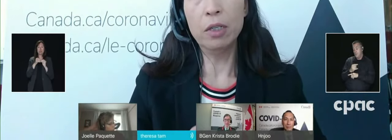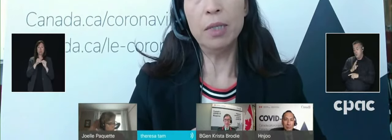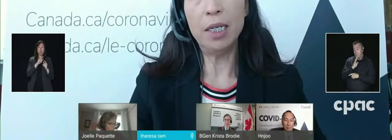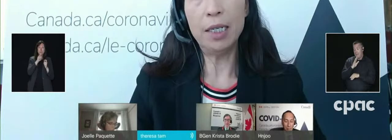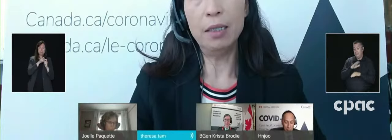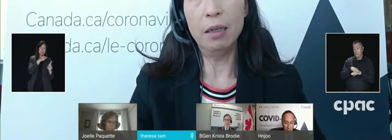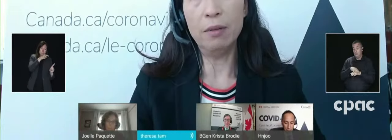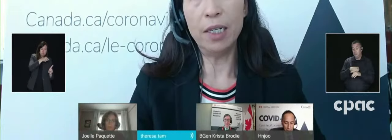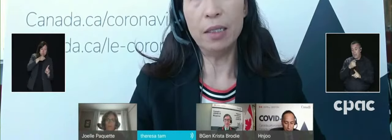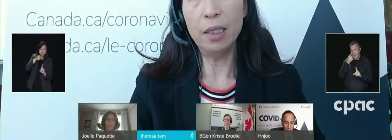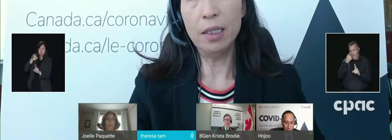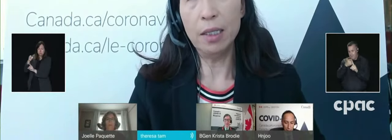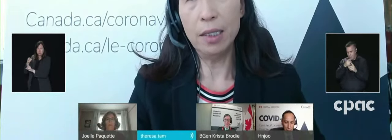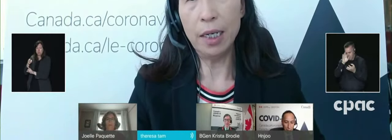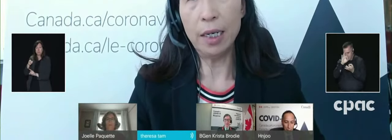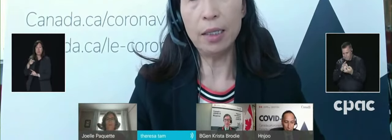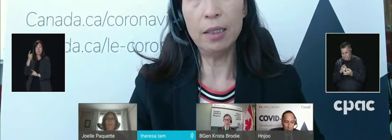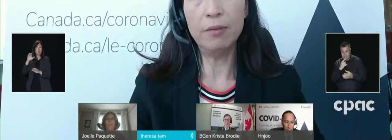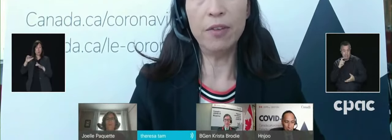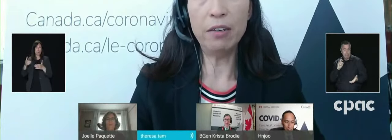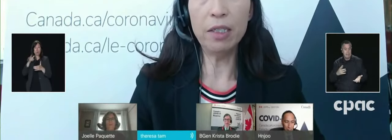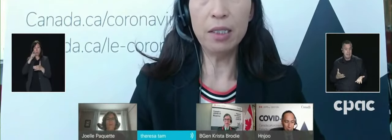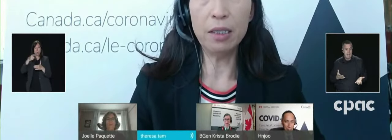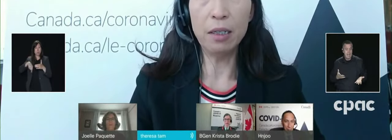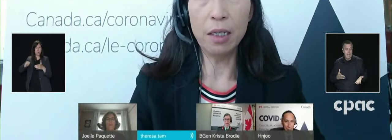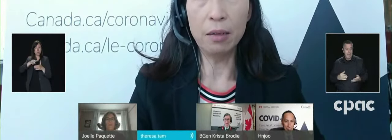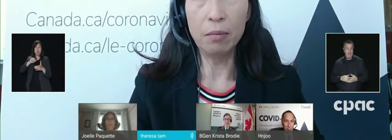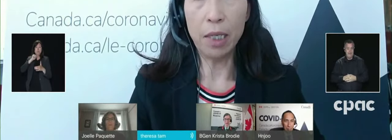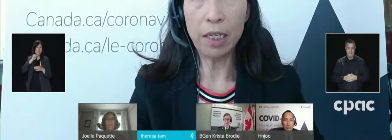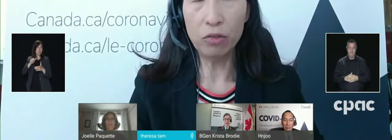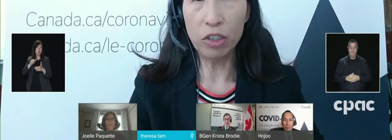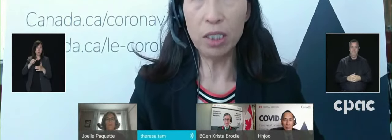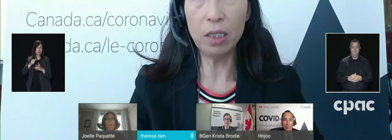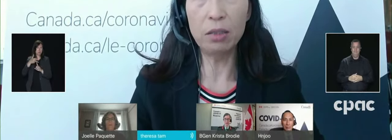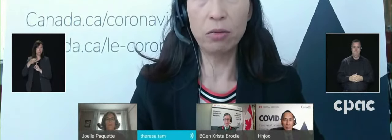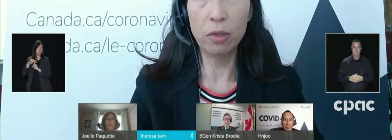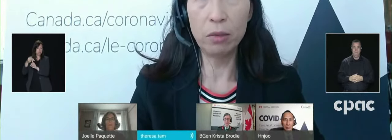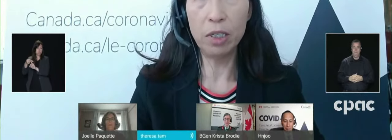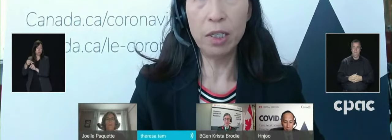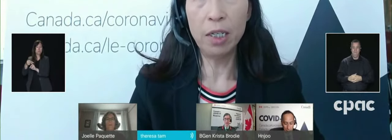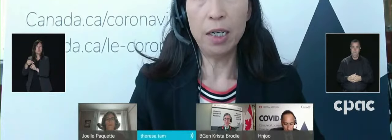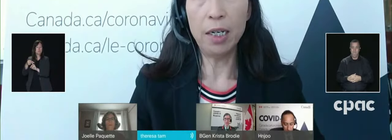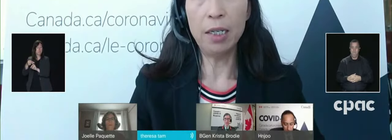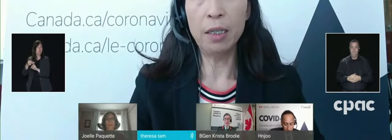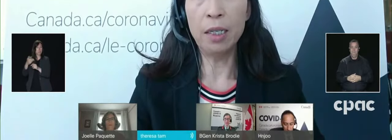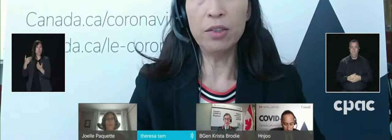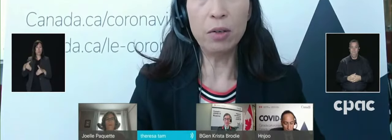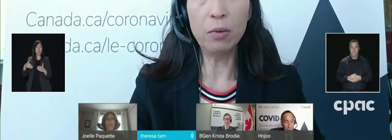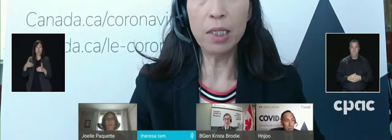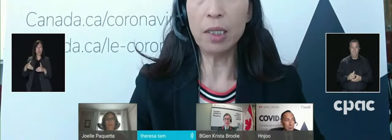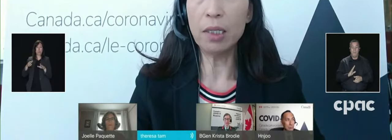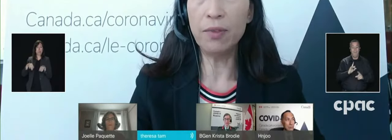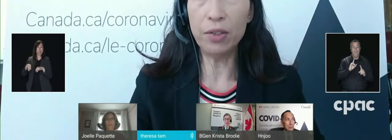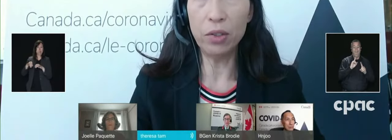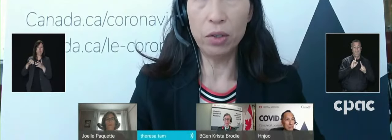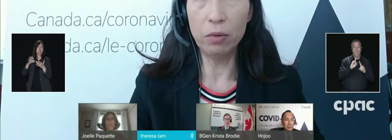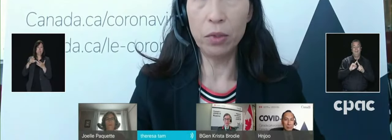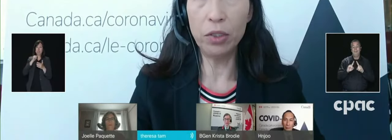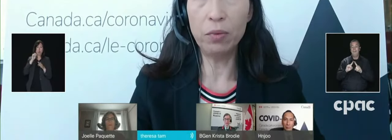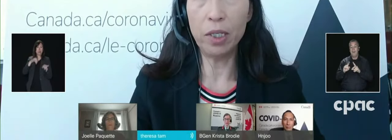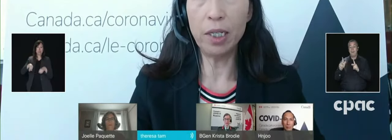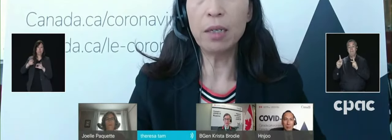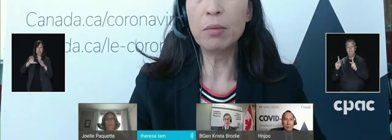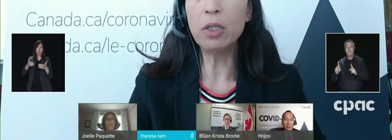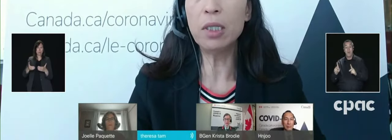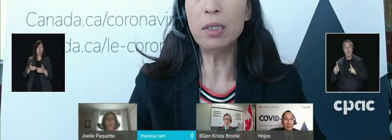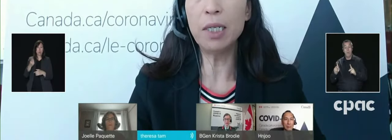the group that is not vaccinated as yet is a varied, heterogeneous group. And there's no one size fits all, which